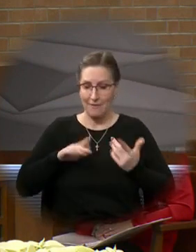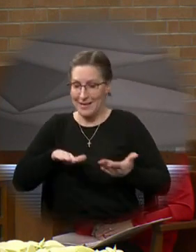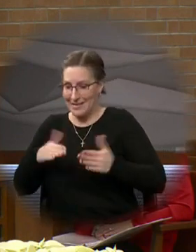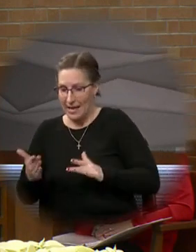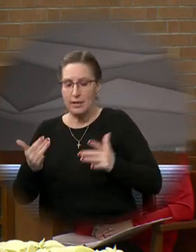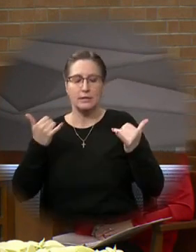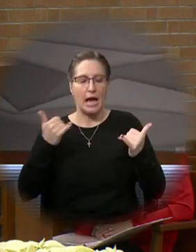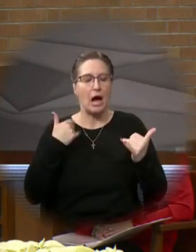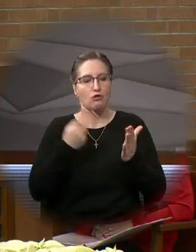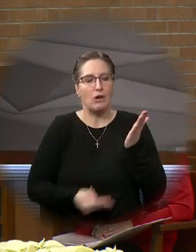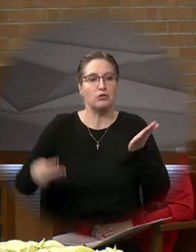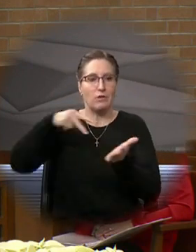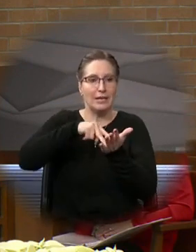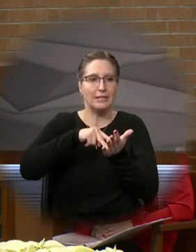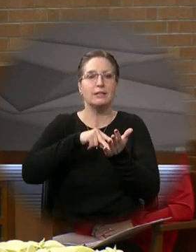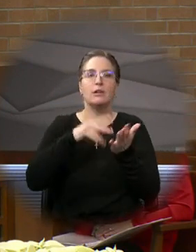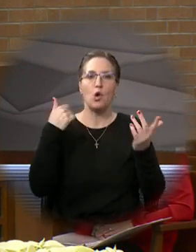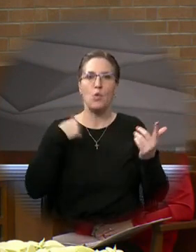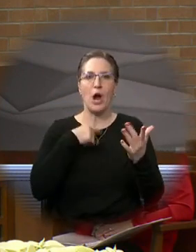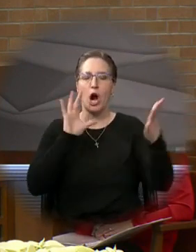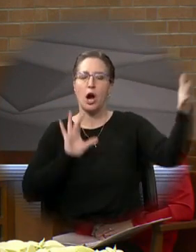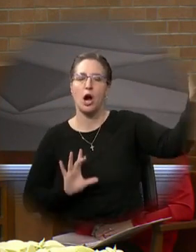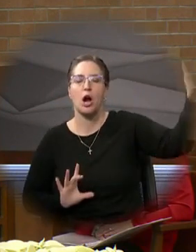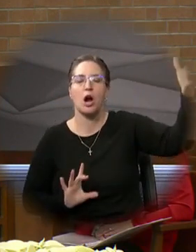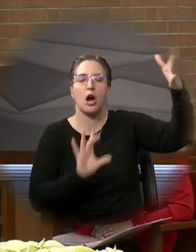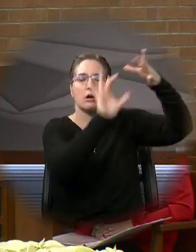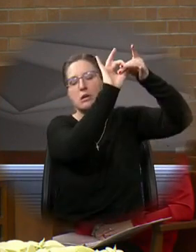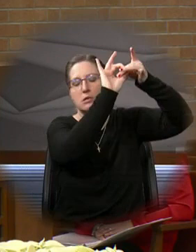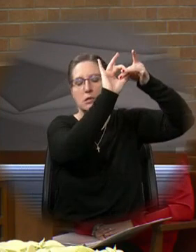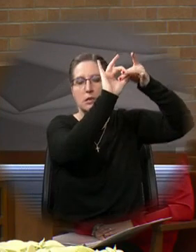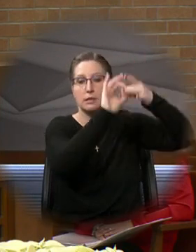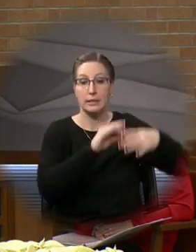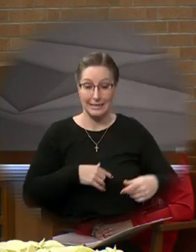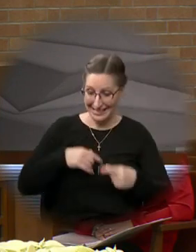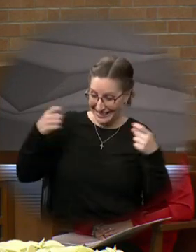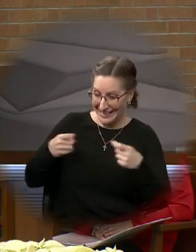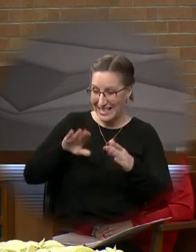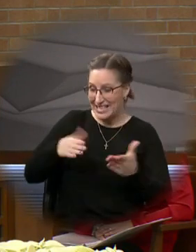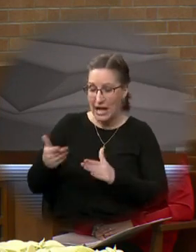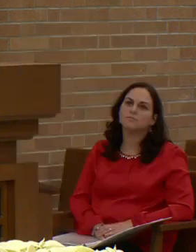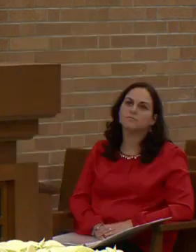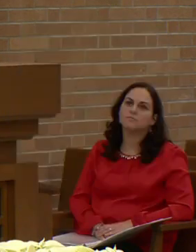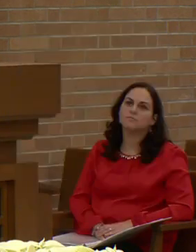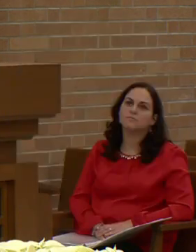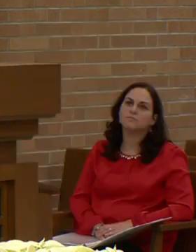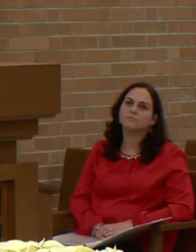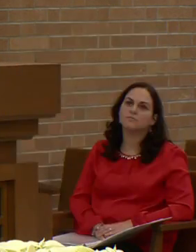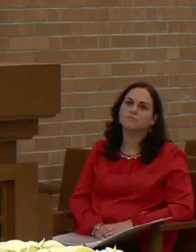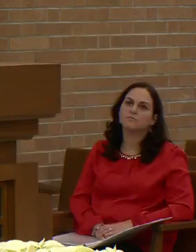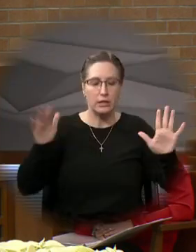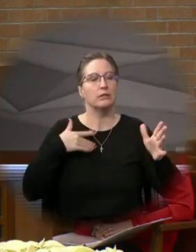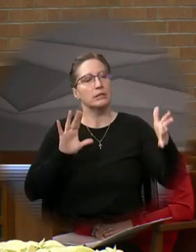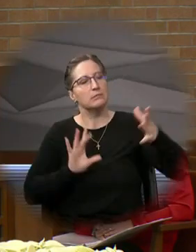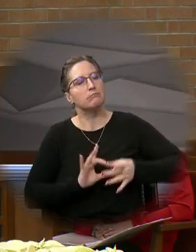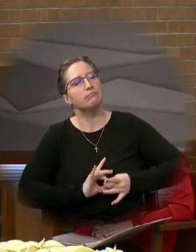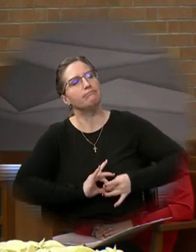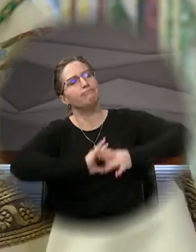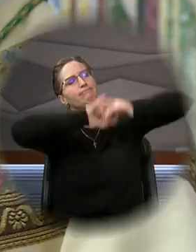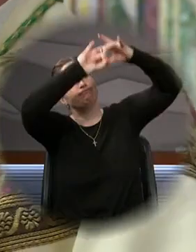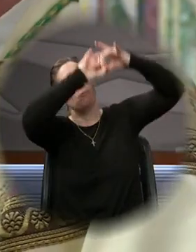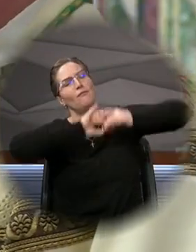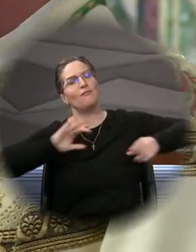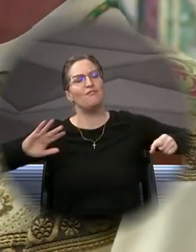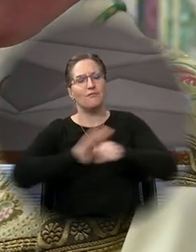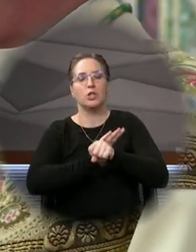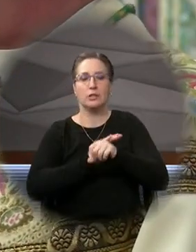wound of separation. He has broken the power of sin and death forever. He is completely one with us.